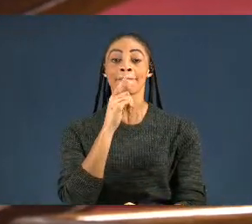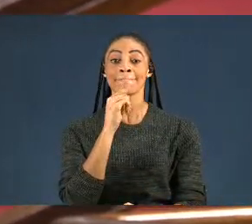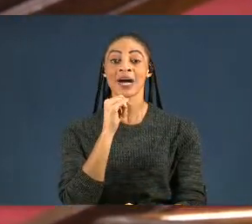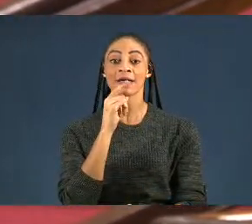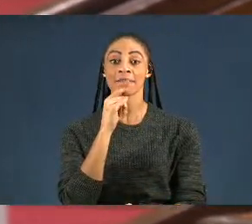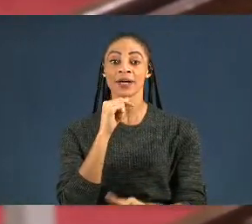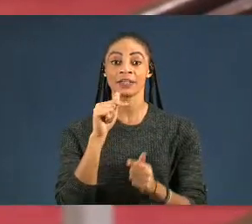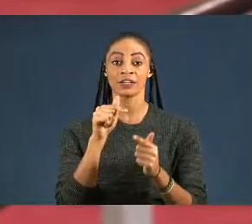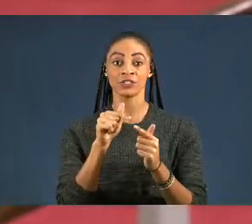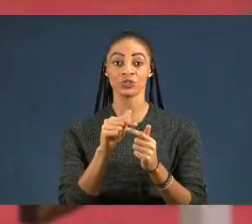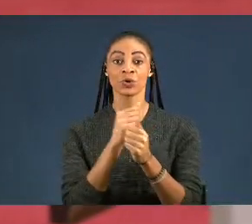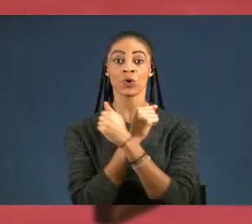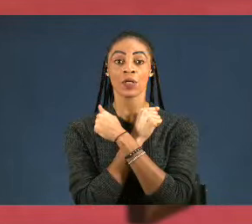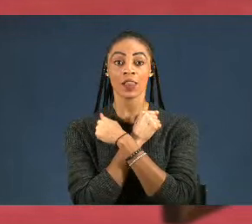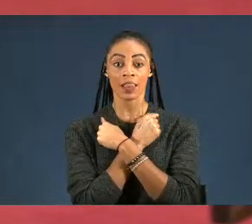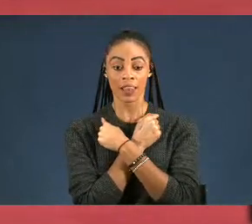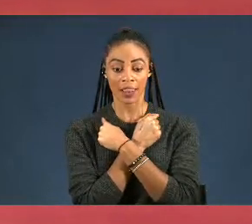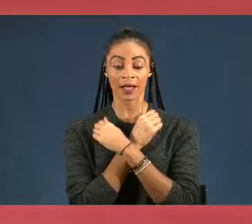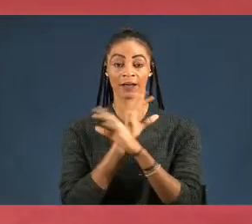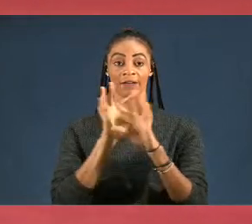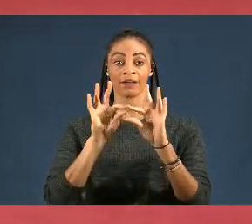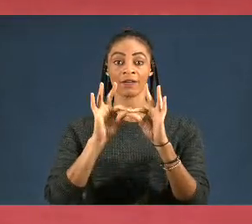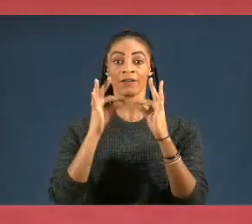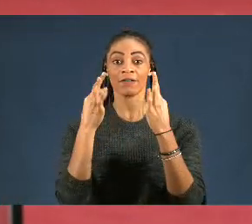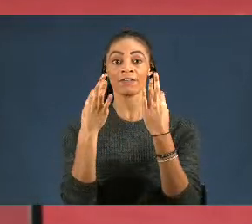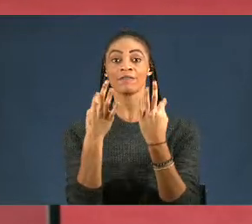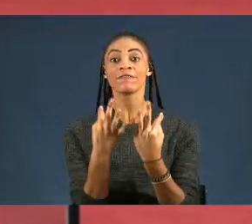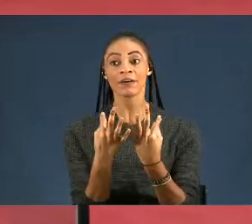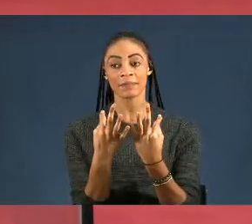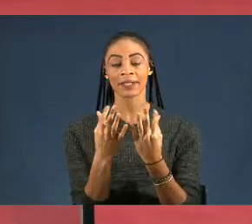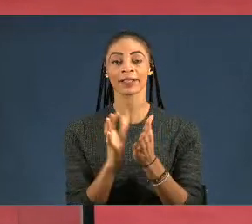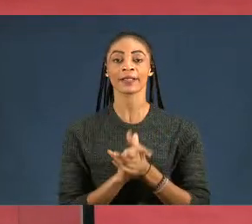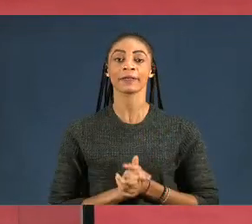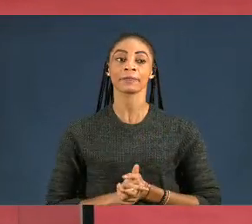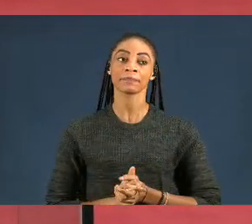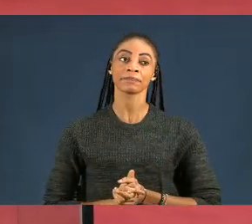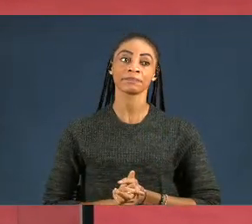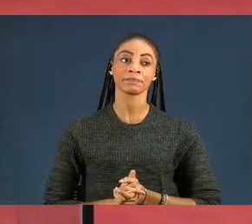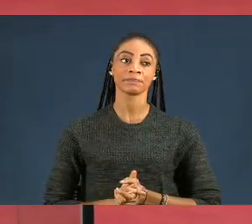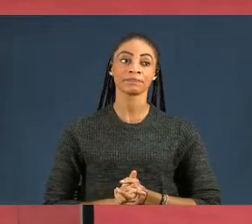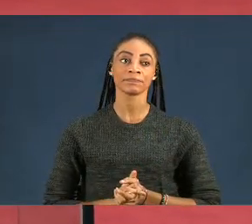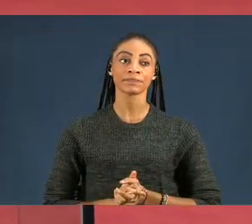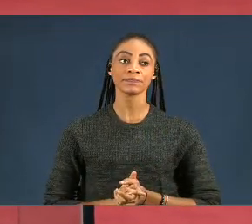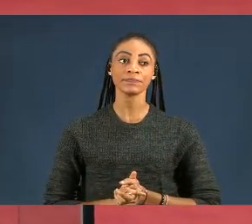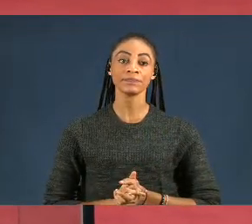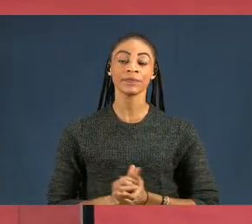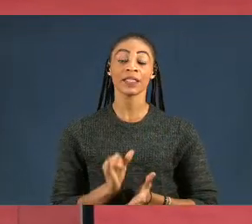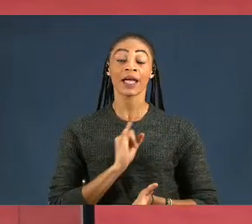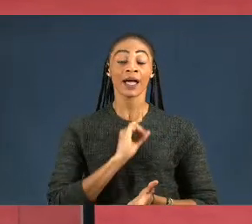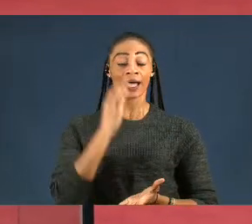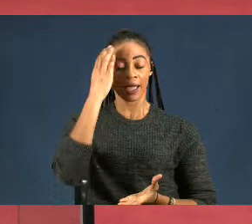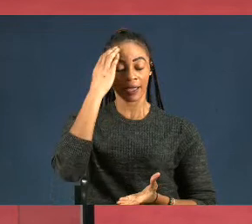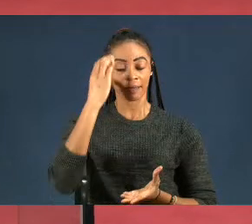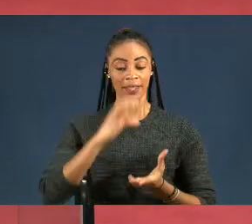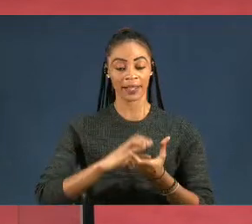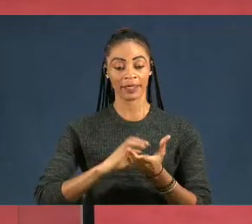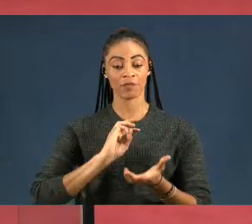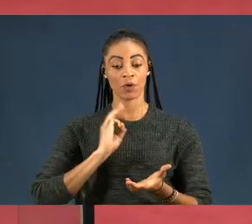wife. So I will touch that. I know we don't have a lot of time, but I believe that we have enough time to look